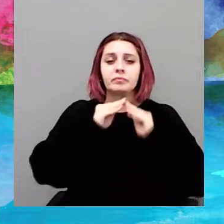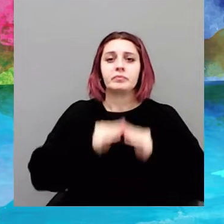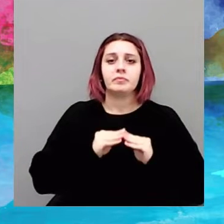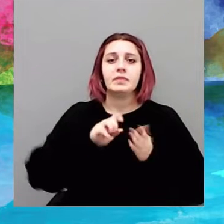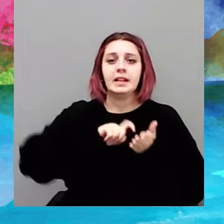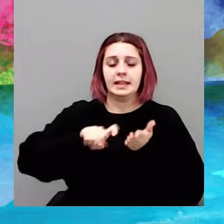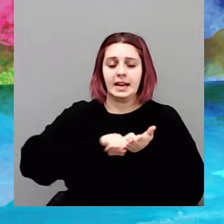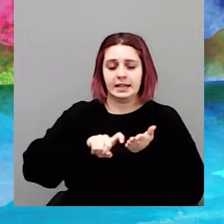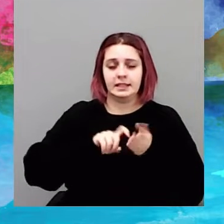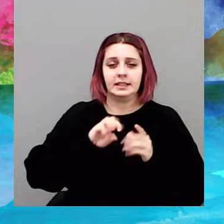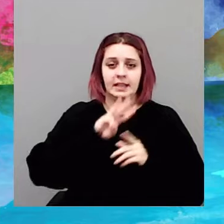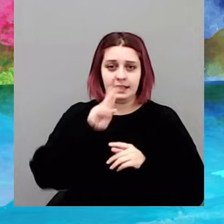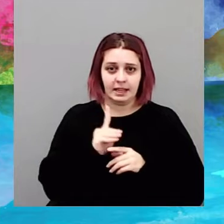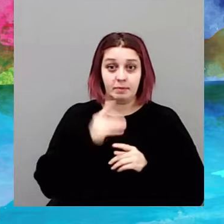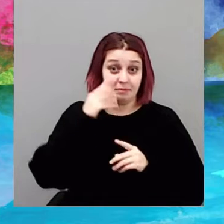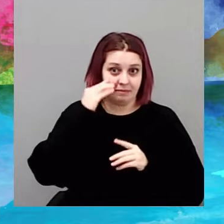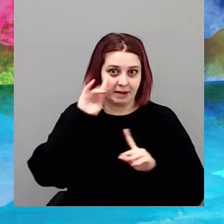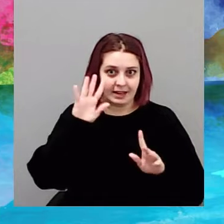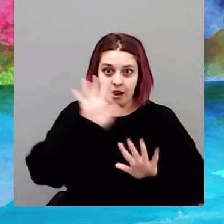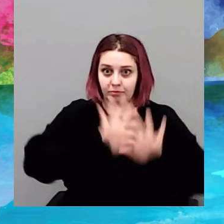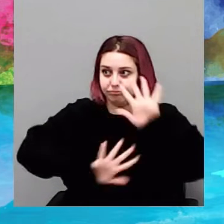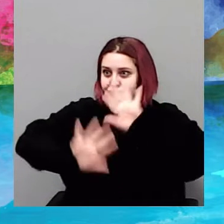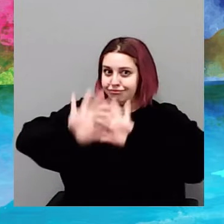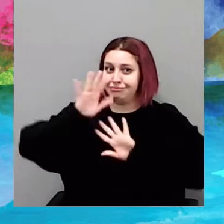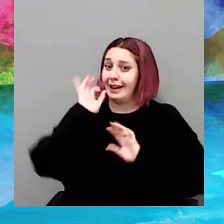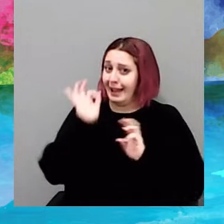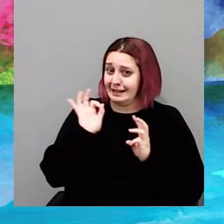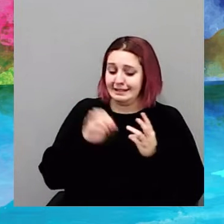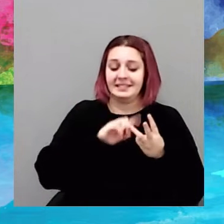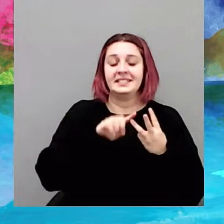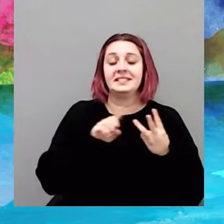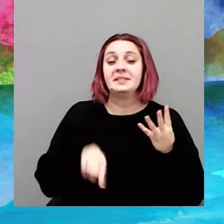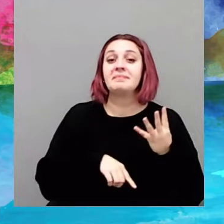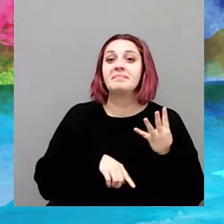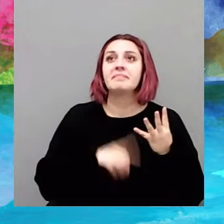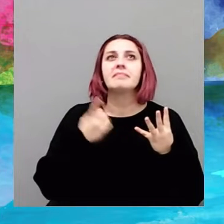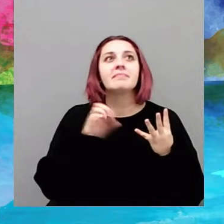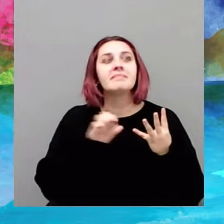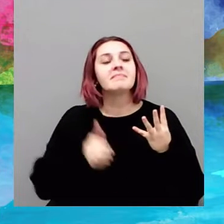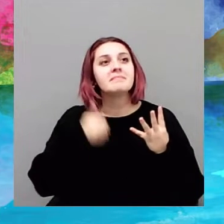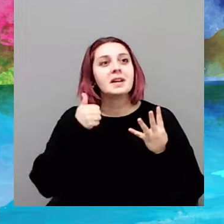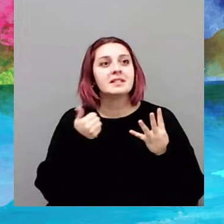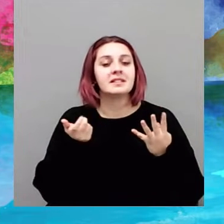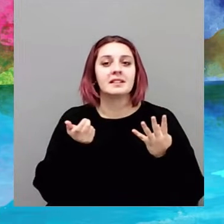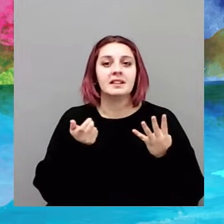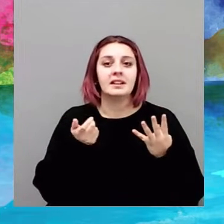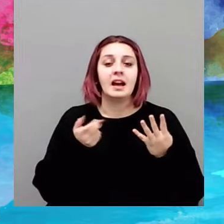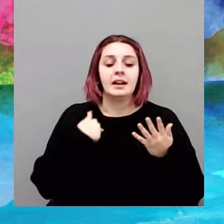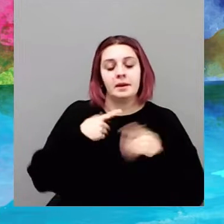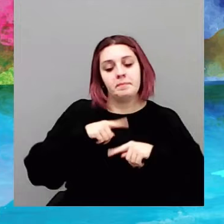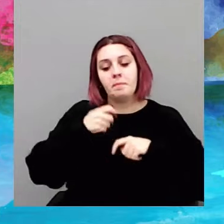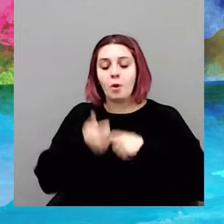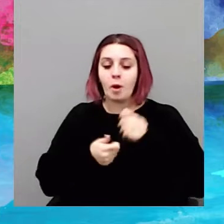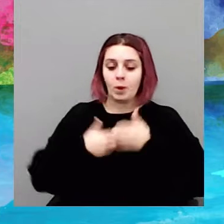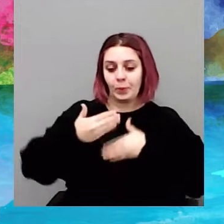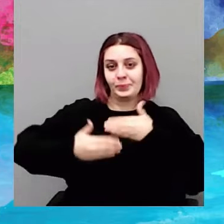special wheelchair, and 3D printing. And you can imagine that was a very complex project. And we've been